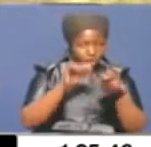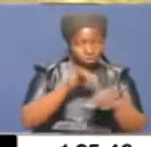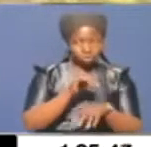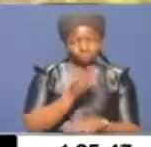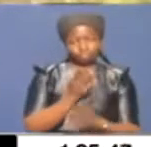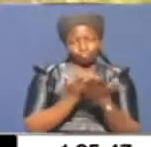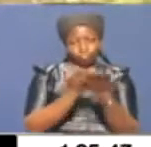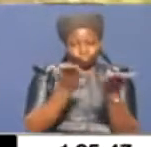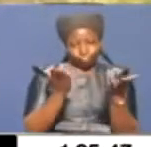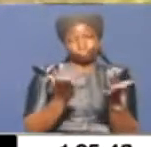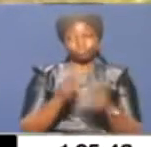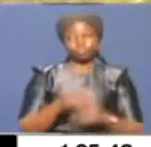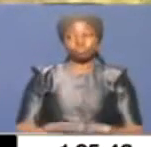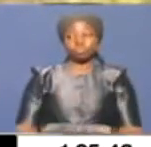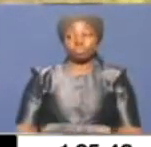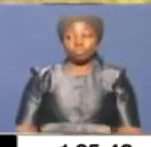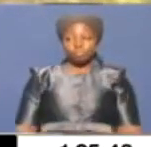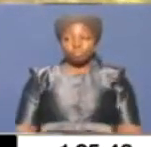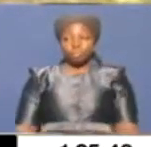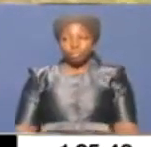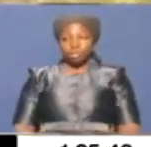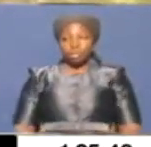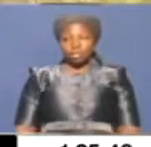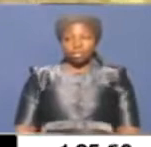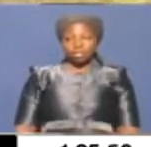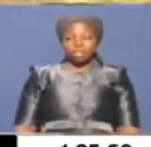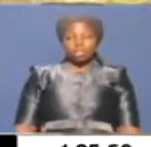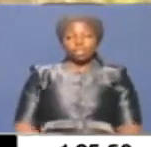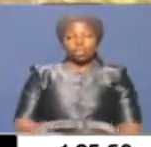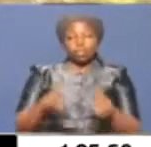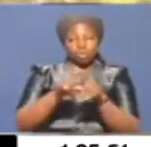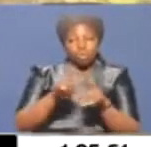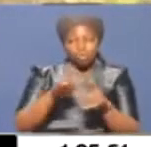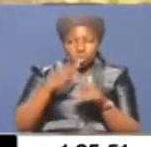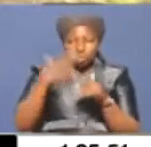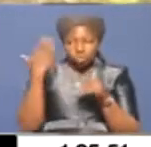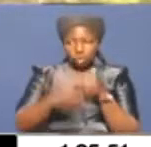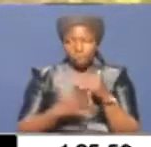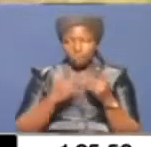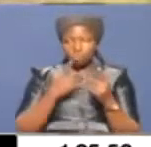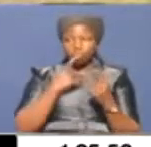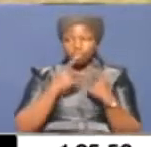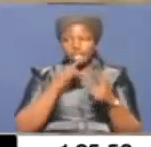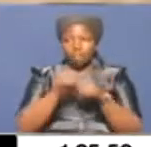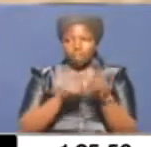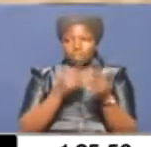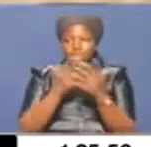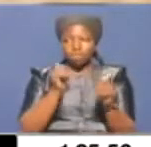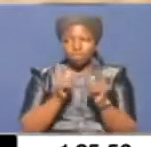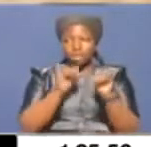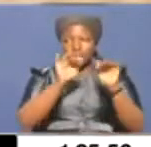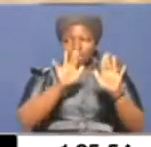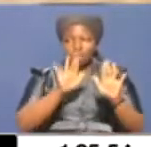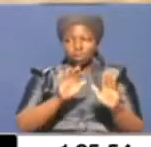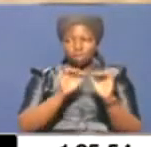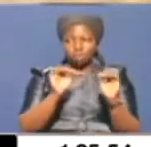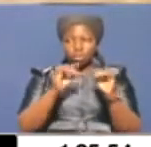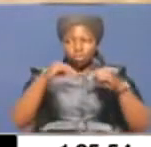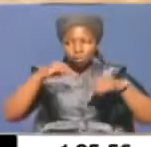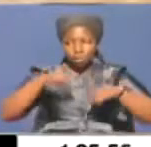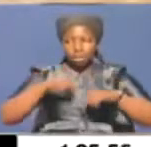hatua kali na wakomeshwe kuongea mambo ambazo si za maana. Leo ningependa